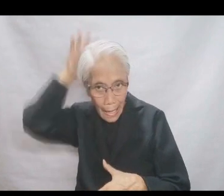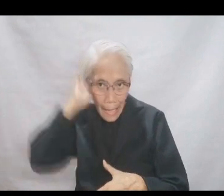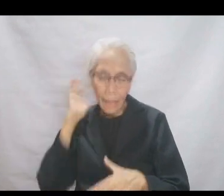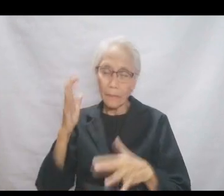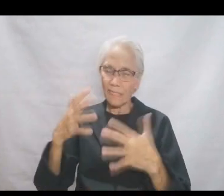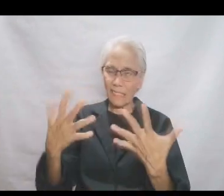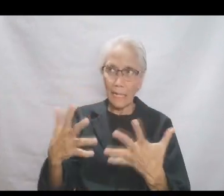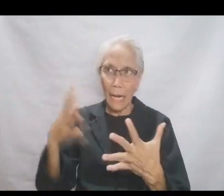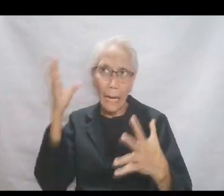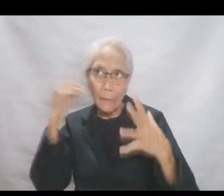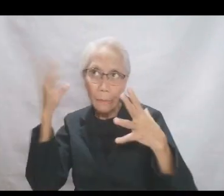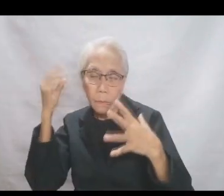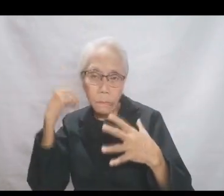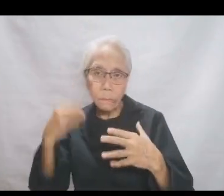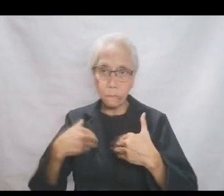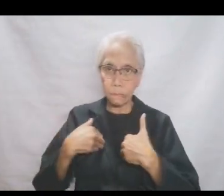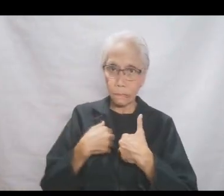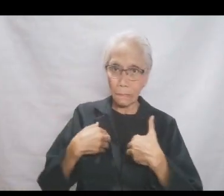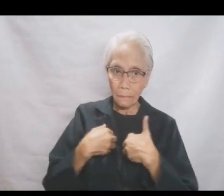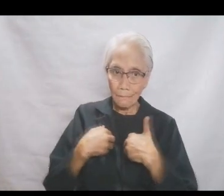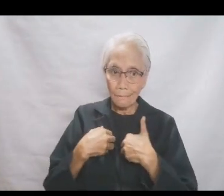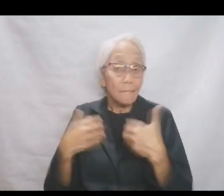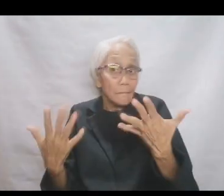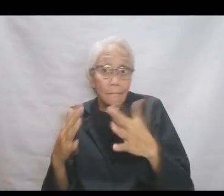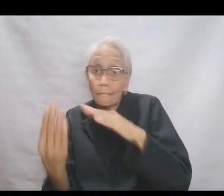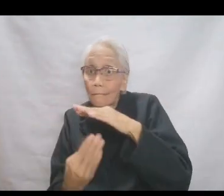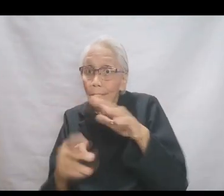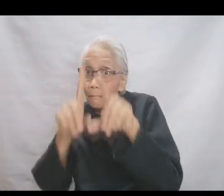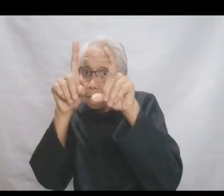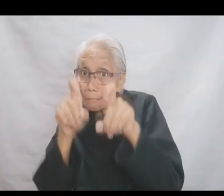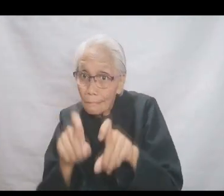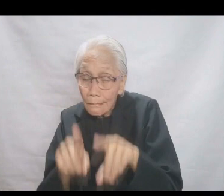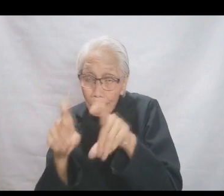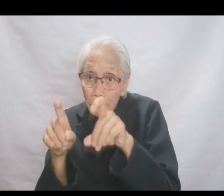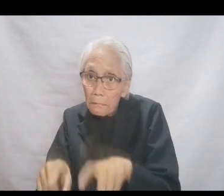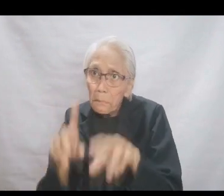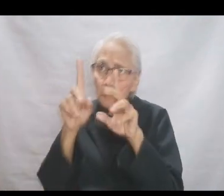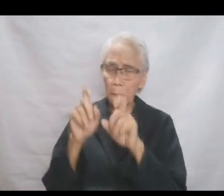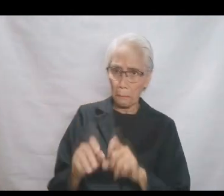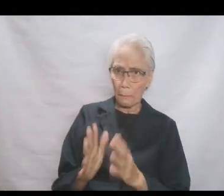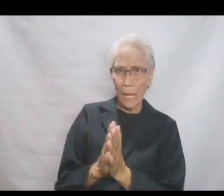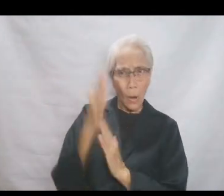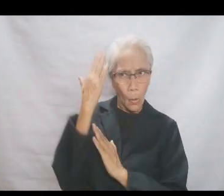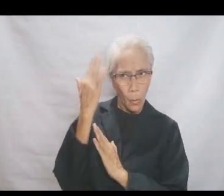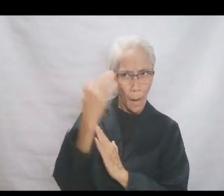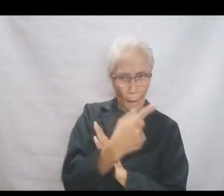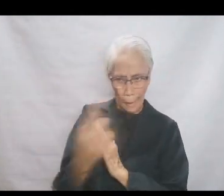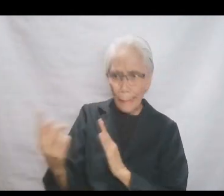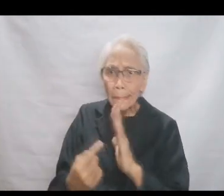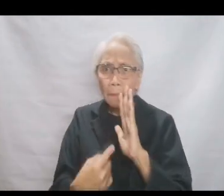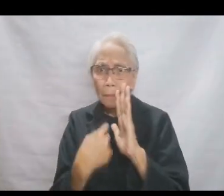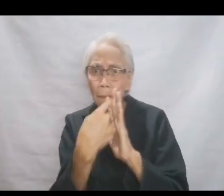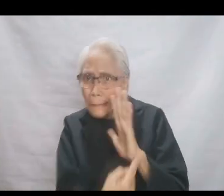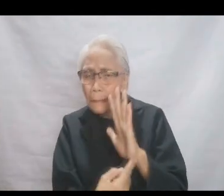like lions, people making animal noises. Now the basic question that we're asking in this documentary is, why are